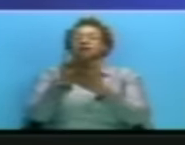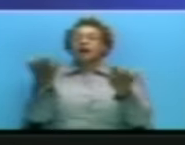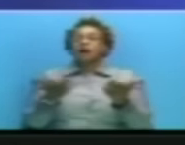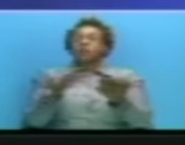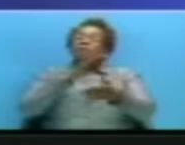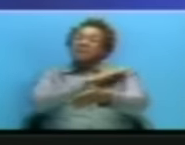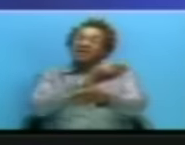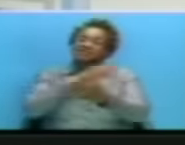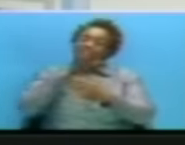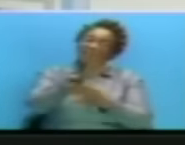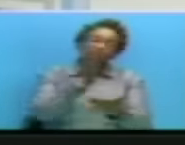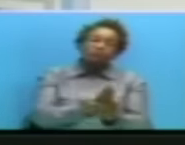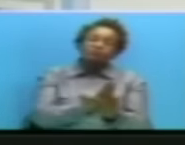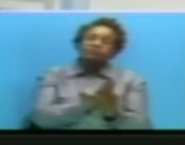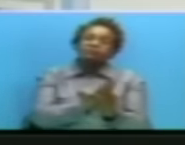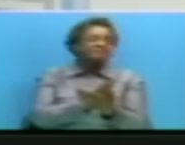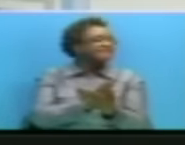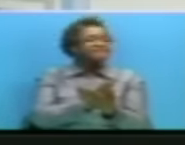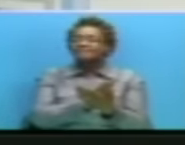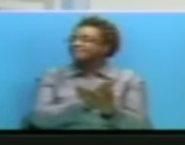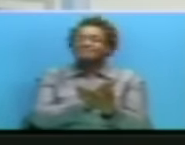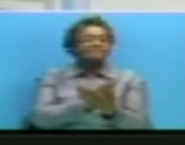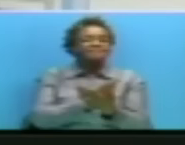mandate legally? Protests does not.